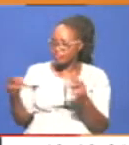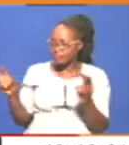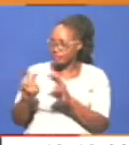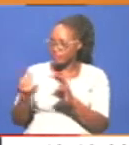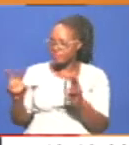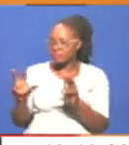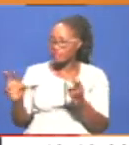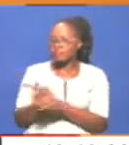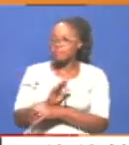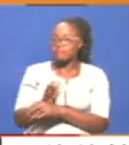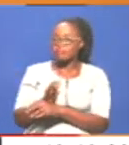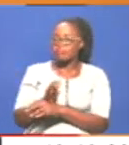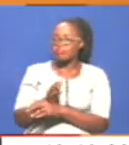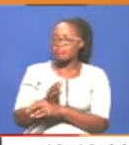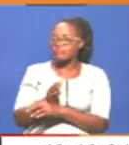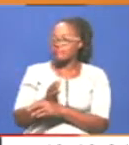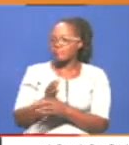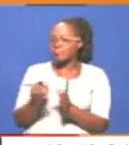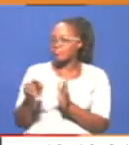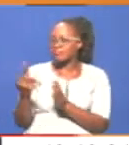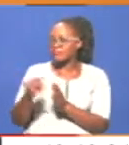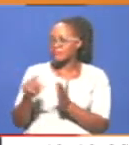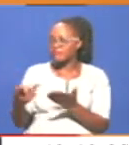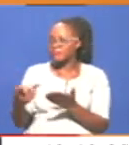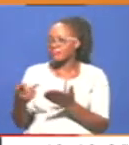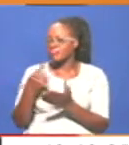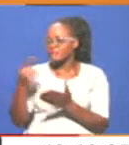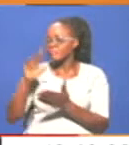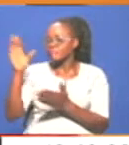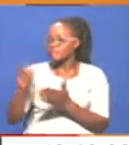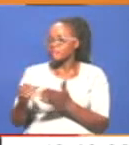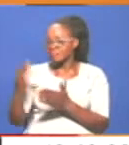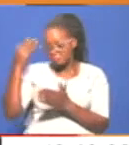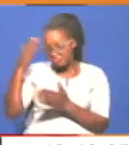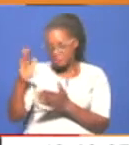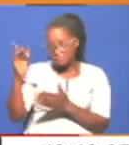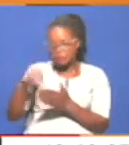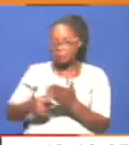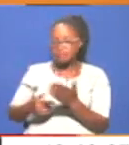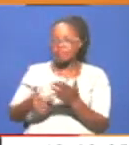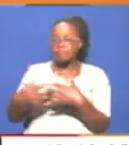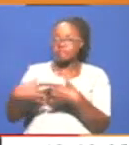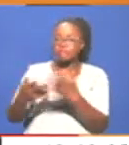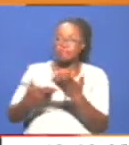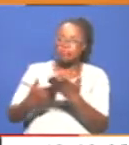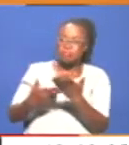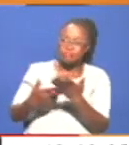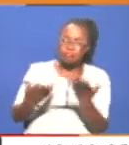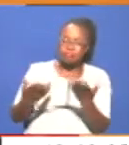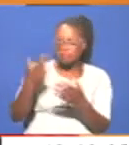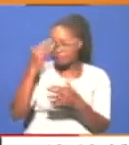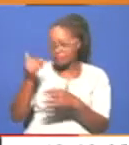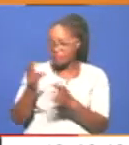completely rule out 100% because you never know what gadgets are actually in place. Because when you play physically the normal